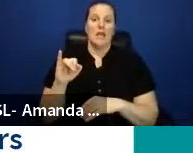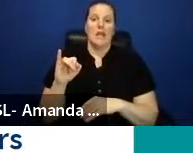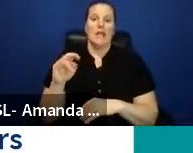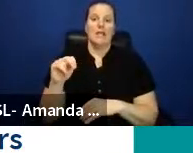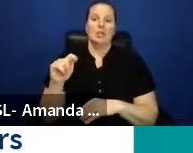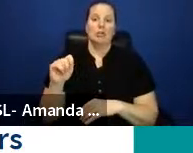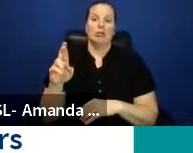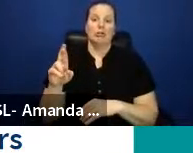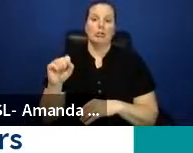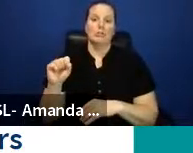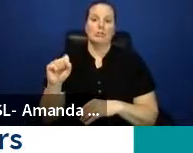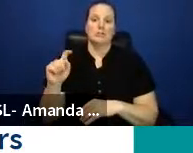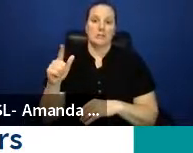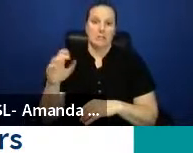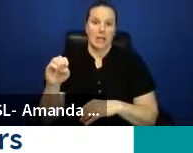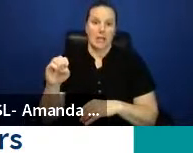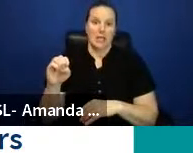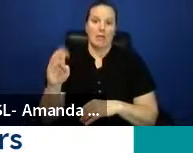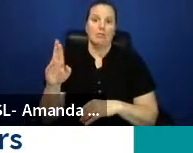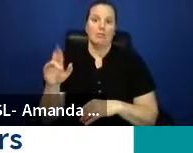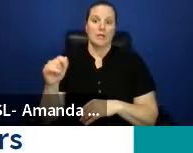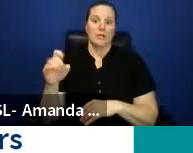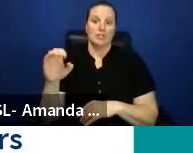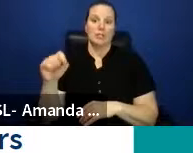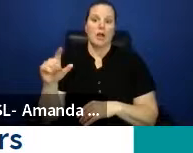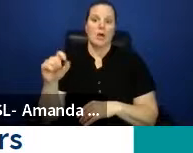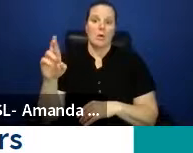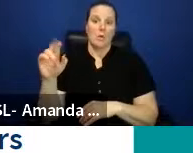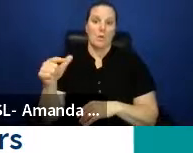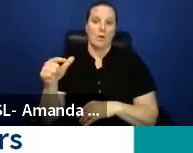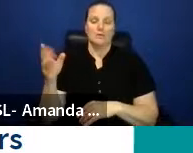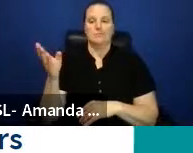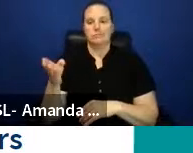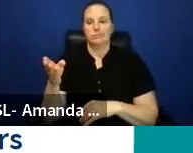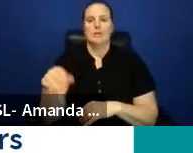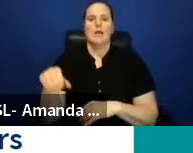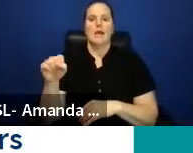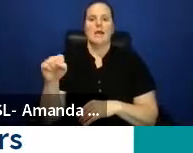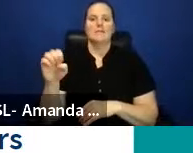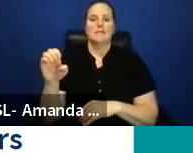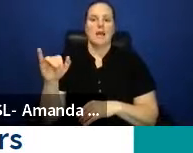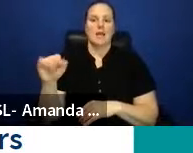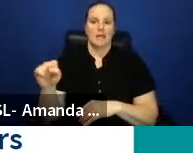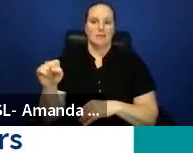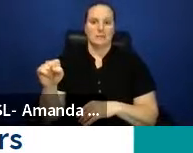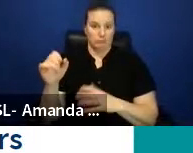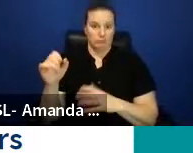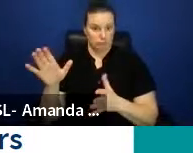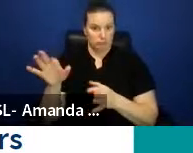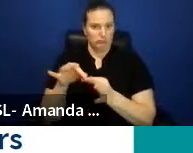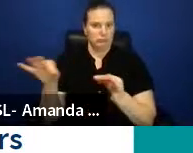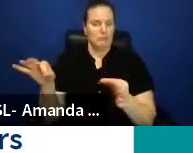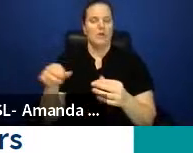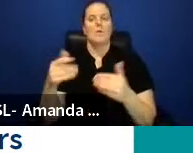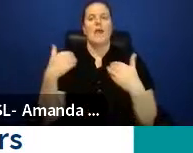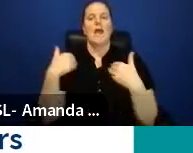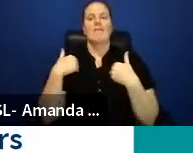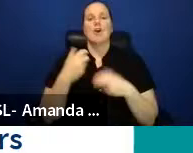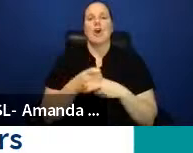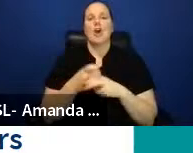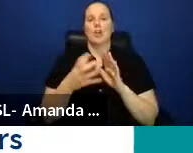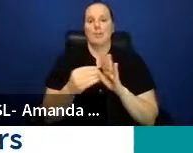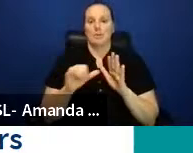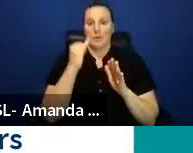interstatebridge.org, draft SEIS. And we also have hard copies. So if you want to visit us in